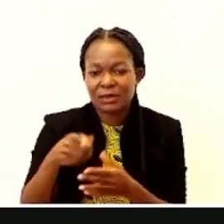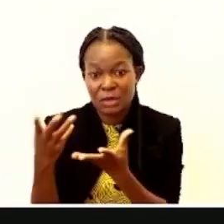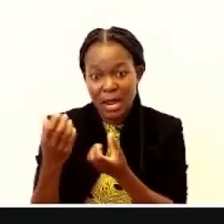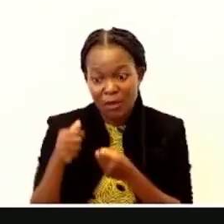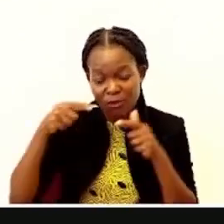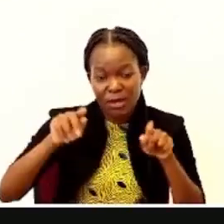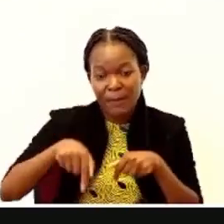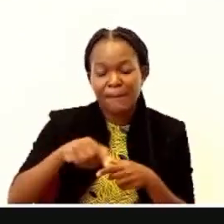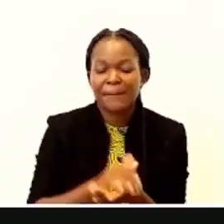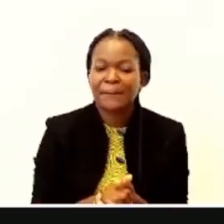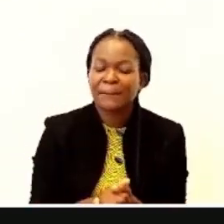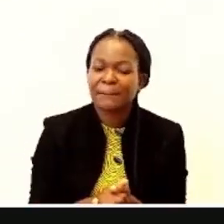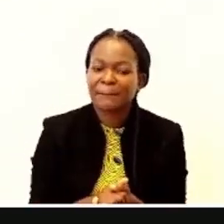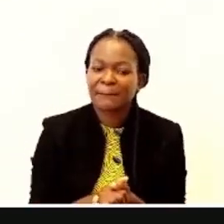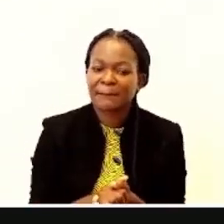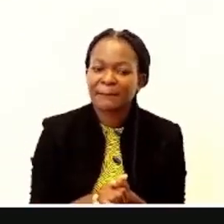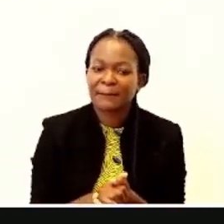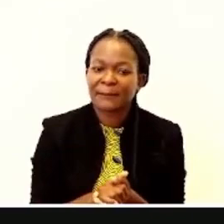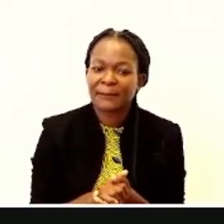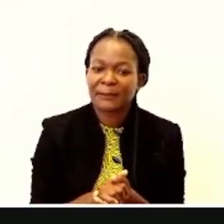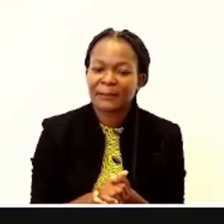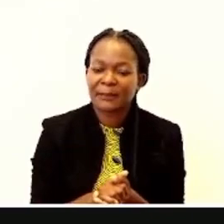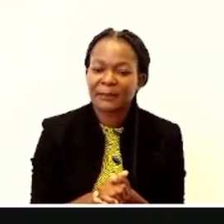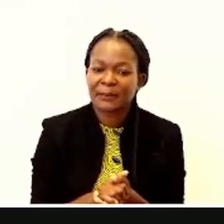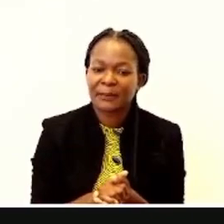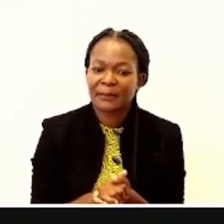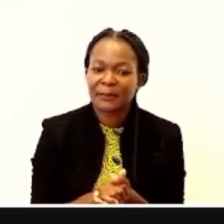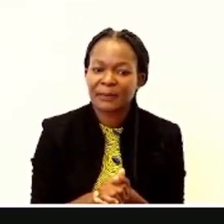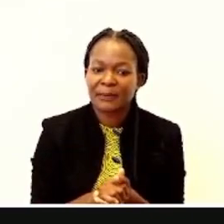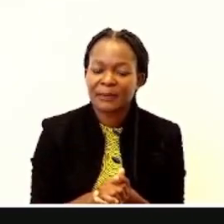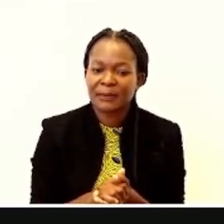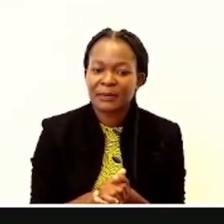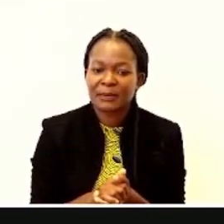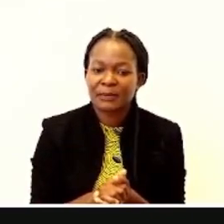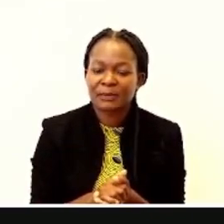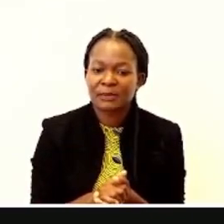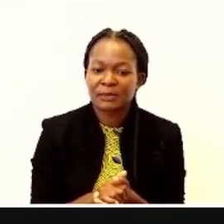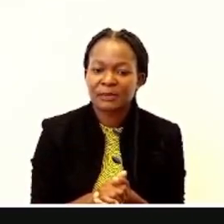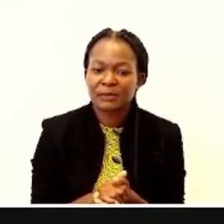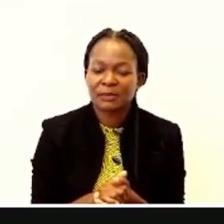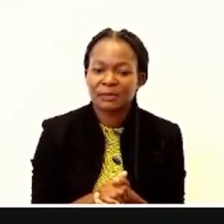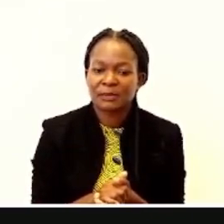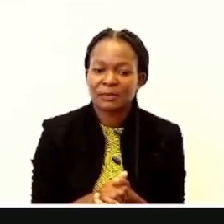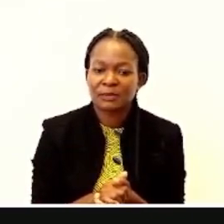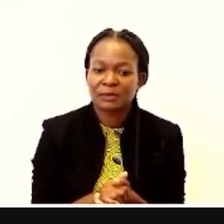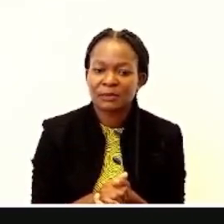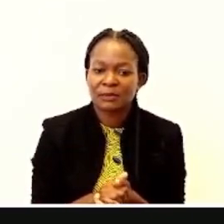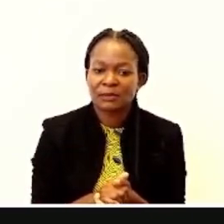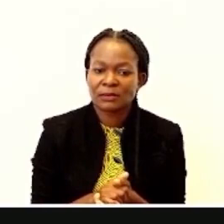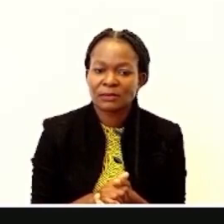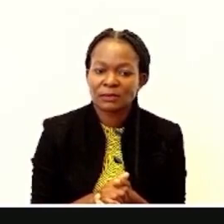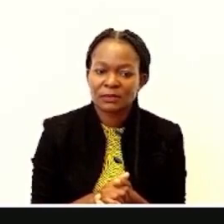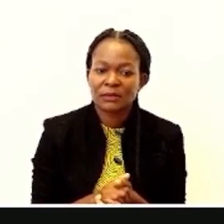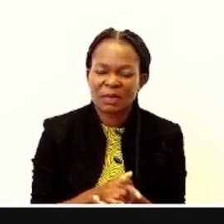for now. The conditionalities that are coming through, this is something that we really need